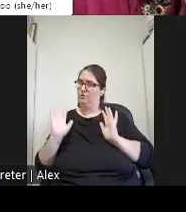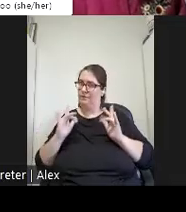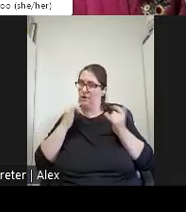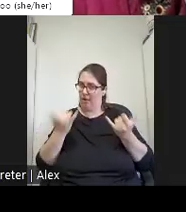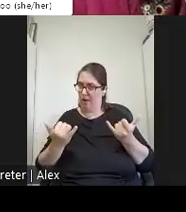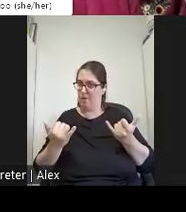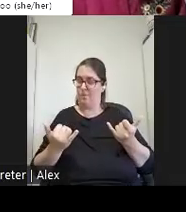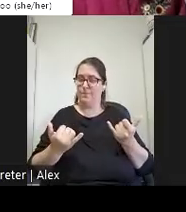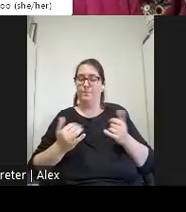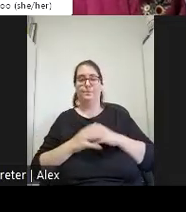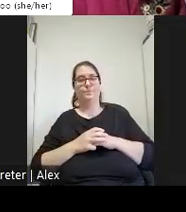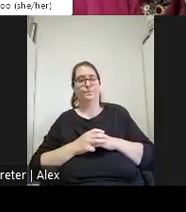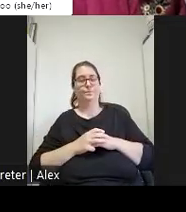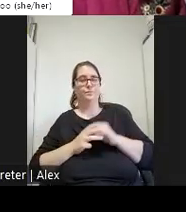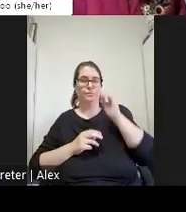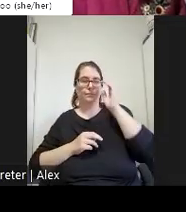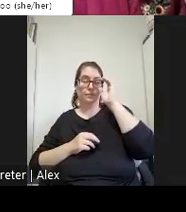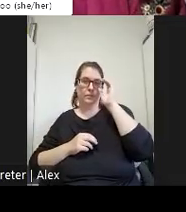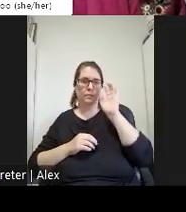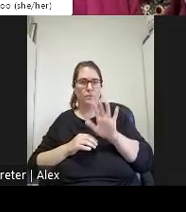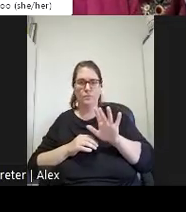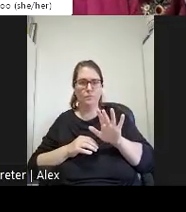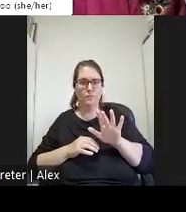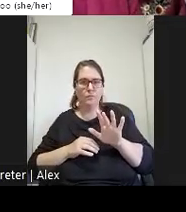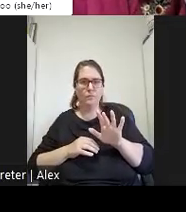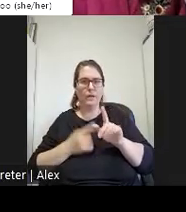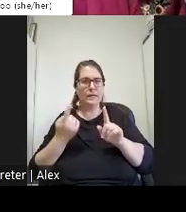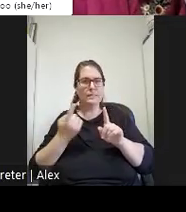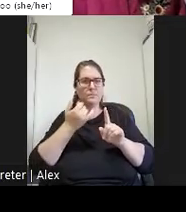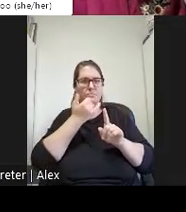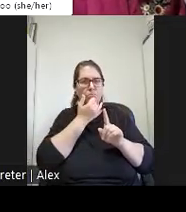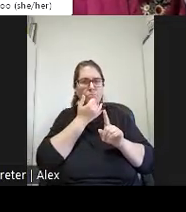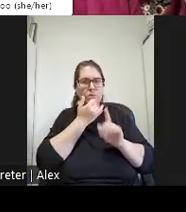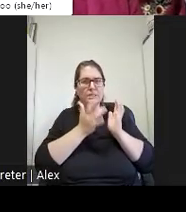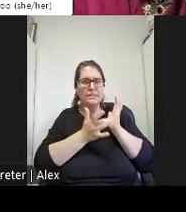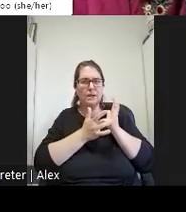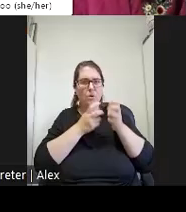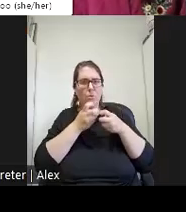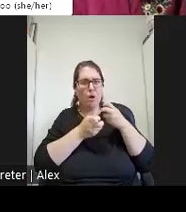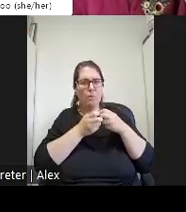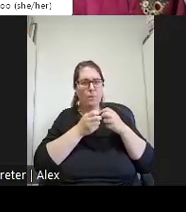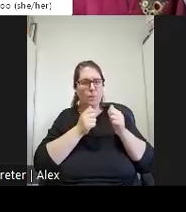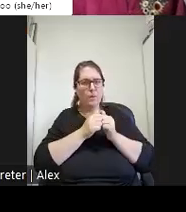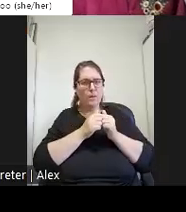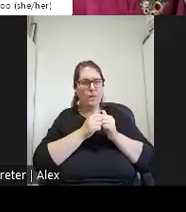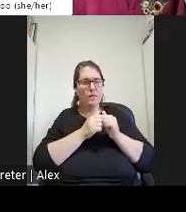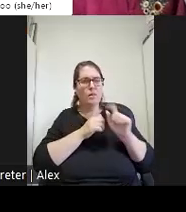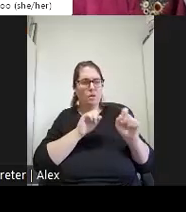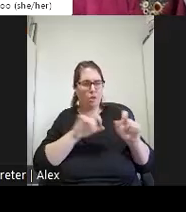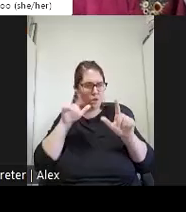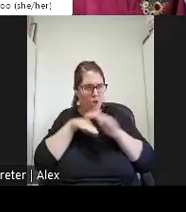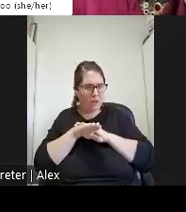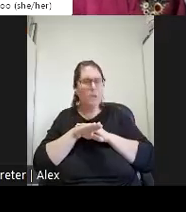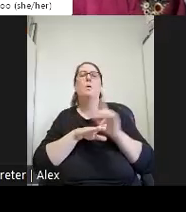So there is a technical glitch with the login page. I think we should make sure that we will make sure